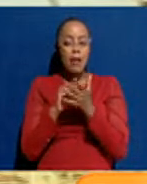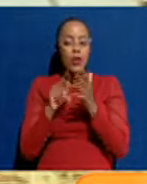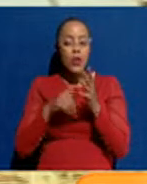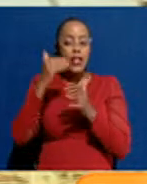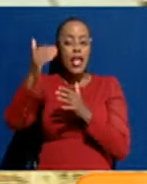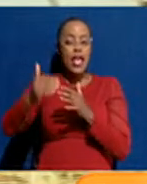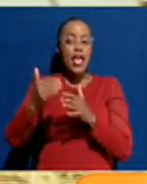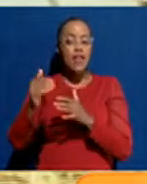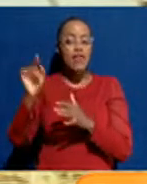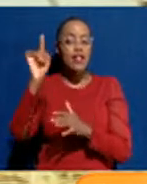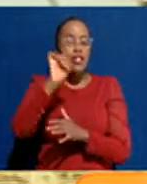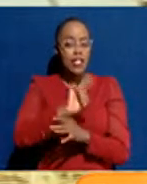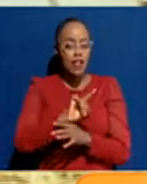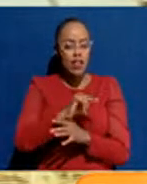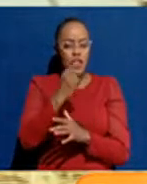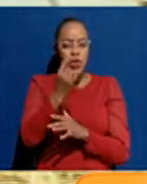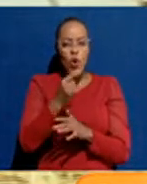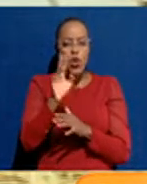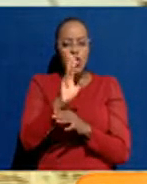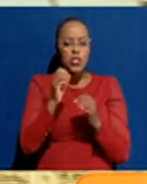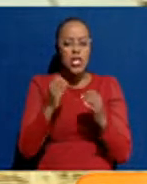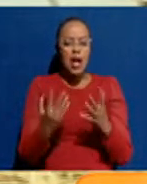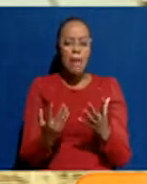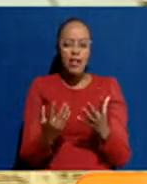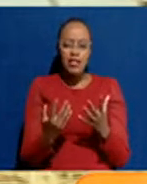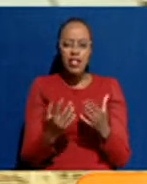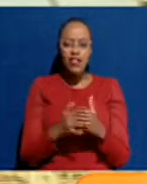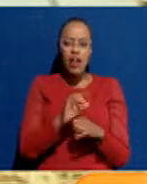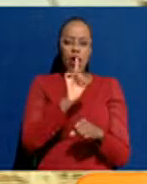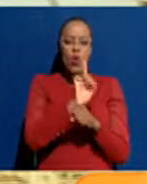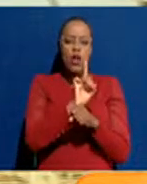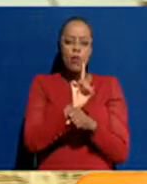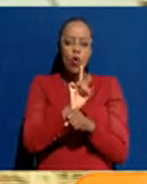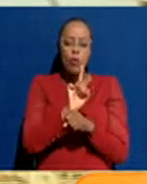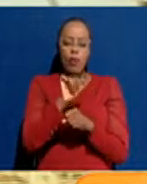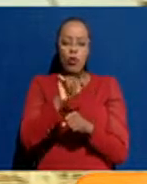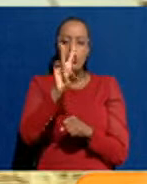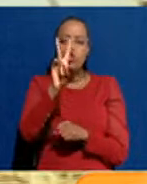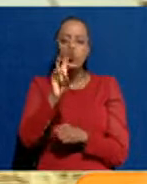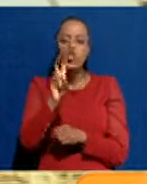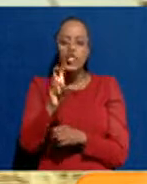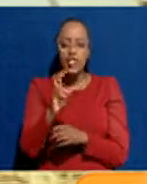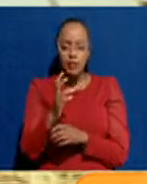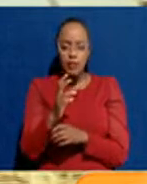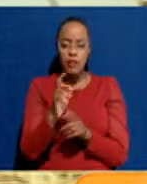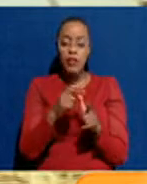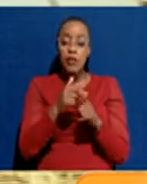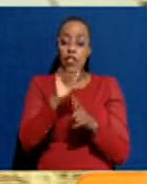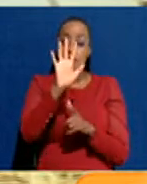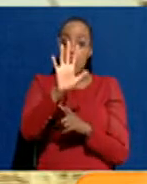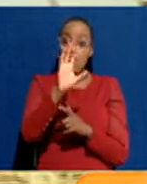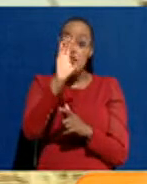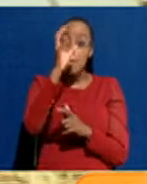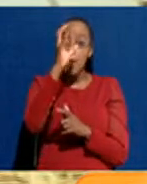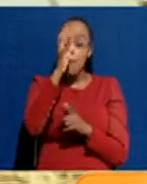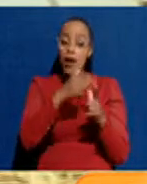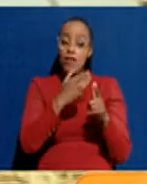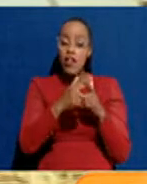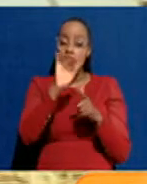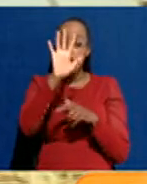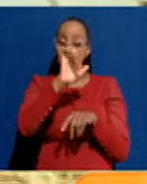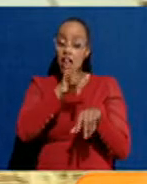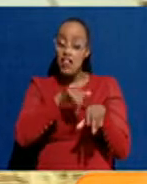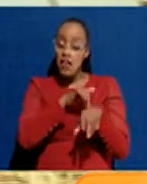a daily basis, you would just be consuming 1 shilling and 20 cents. For the 5 bulbs, turning on for